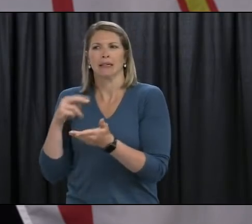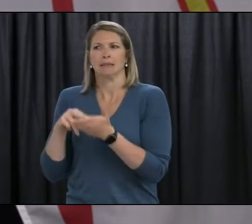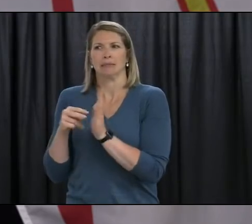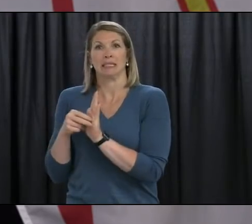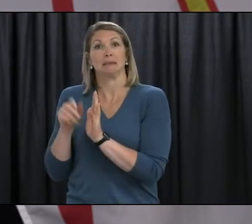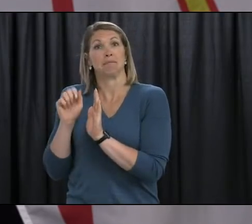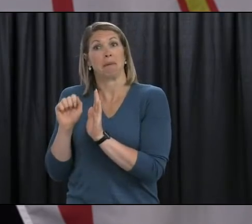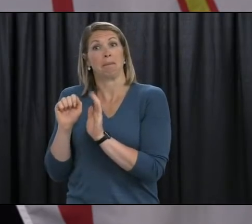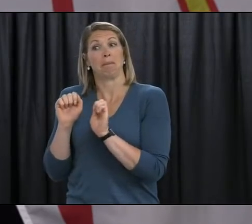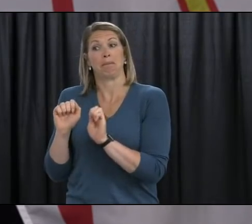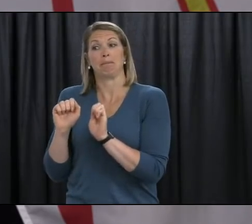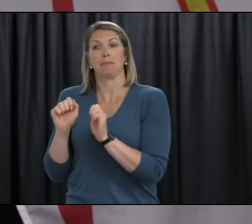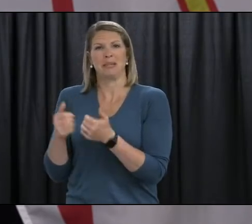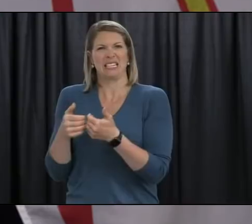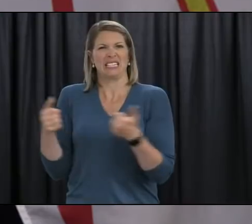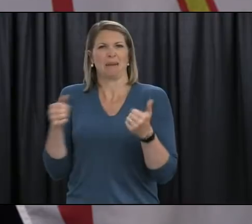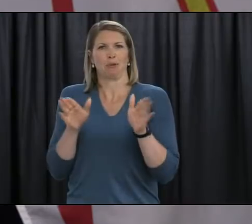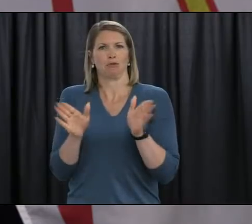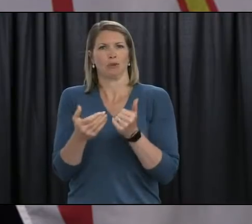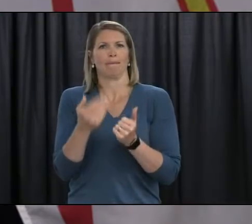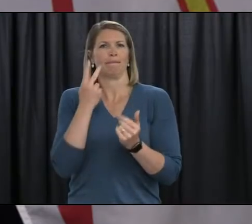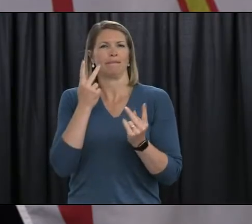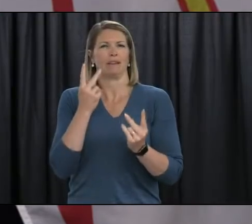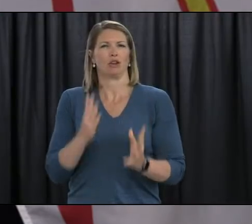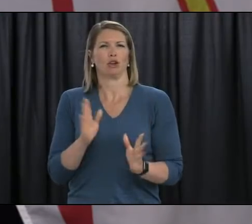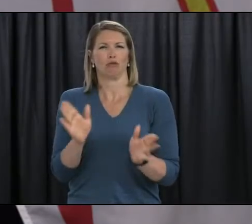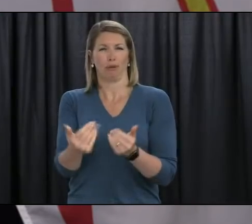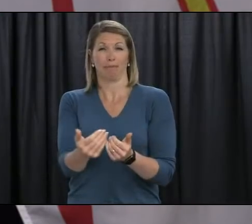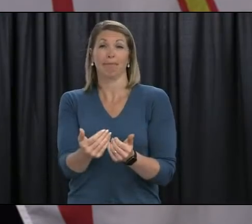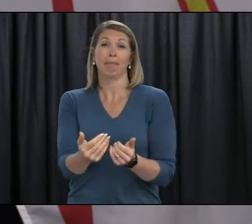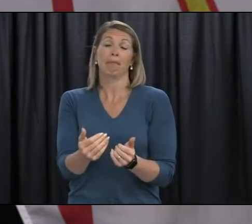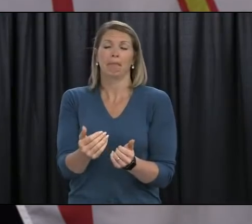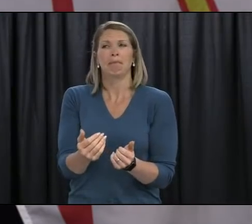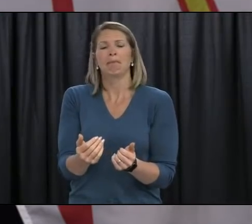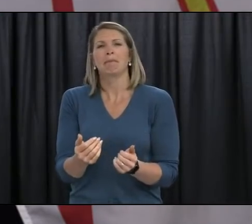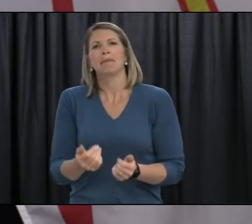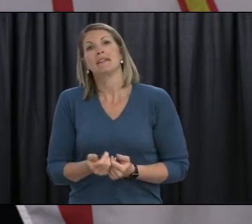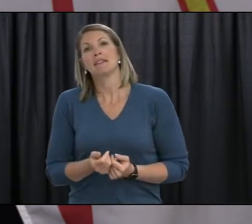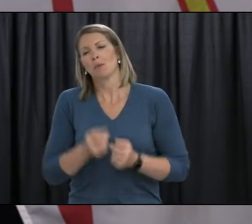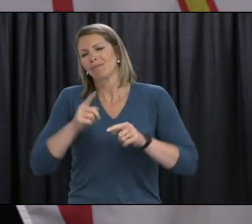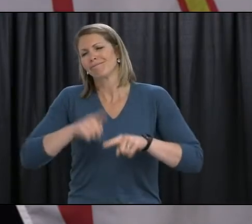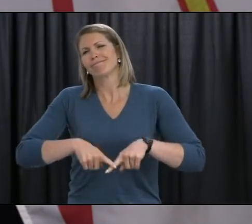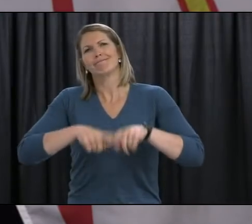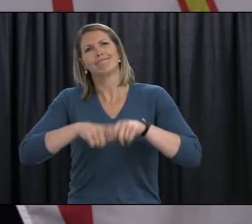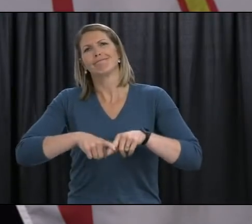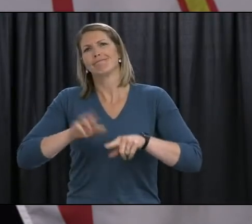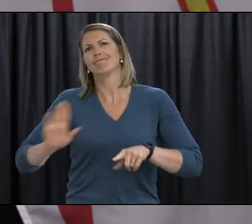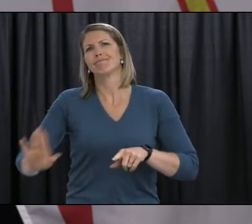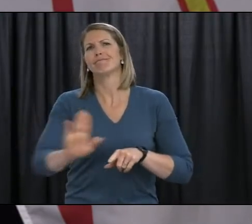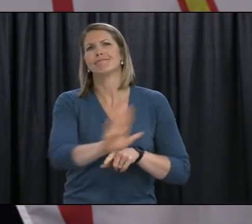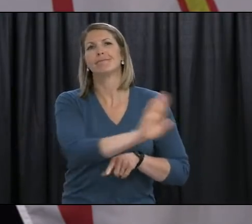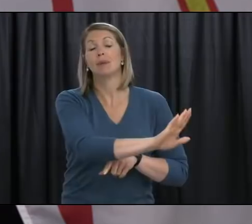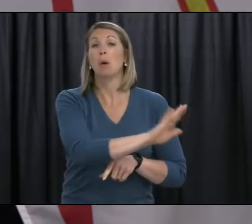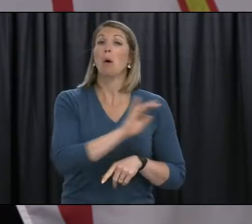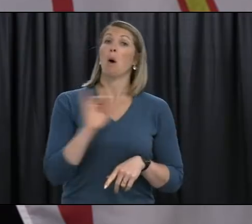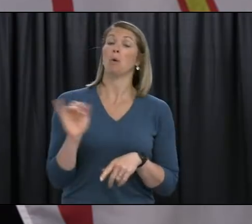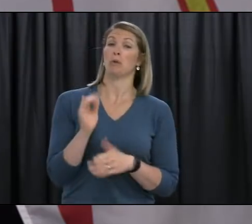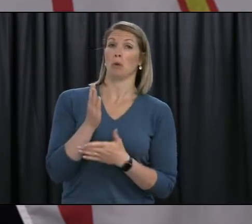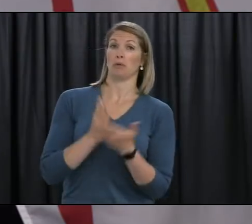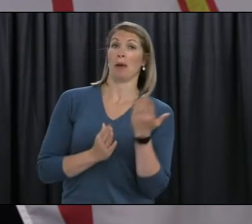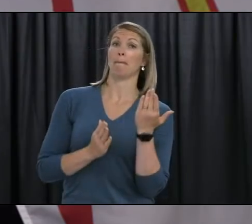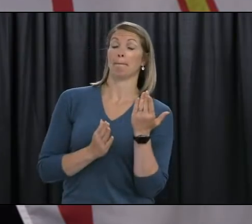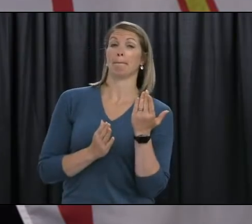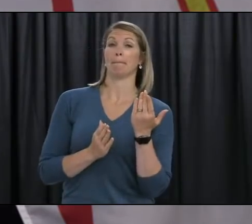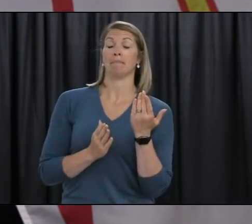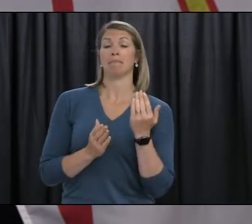having certain designated rooms where people could go to visit. In some places, this may involve more outdoor visits because they have